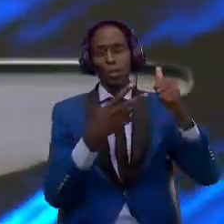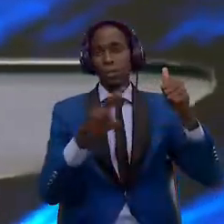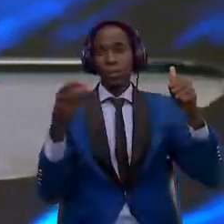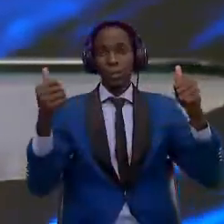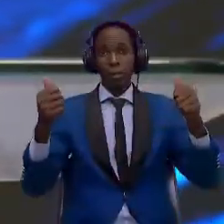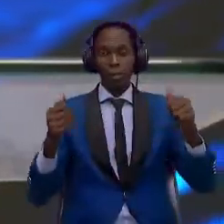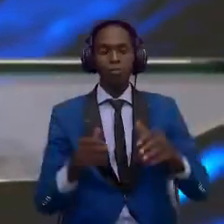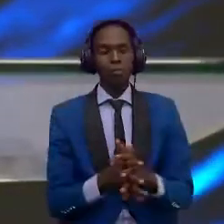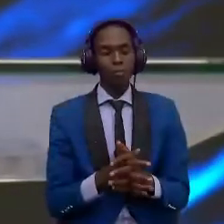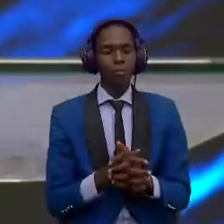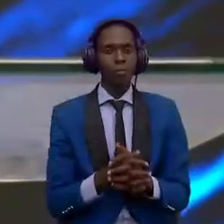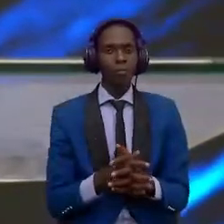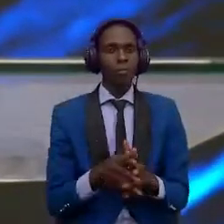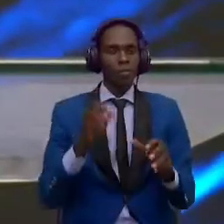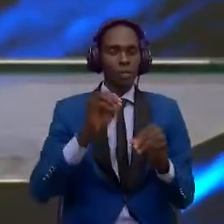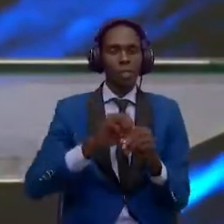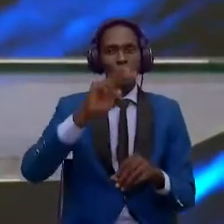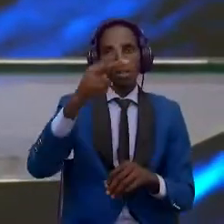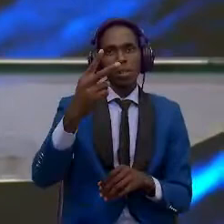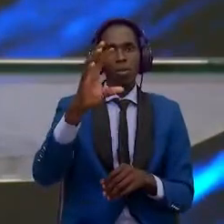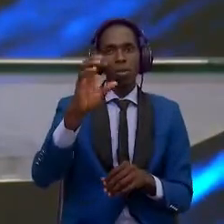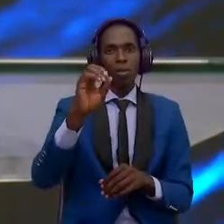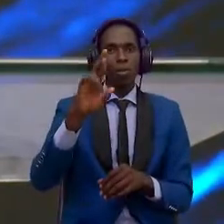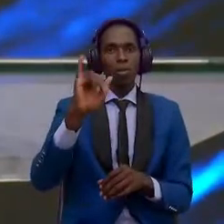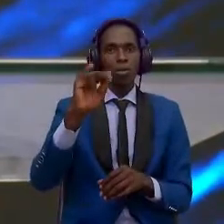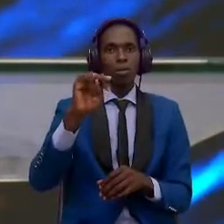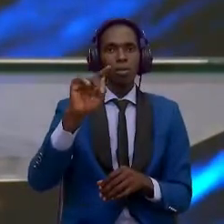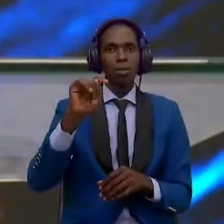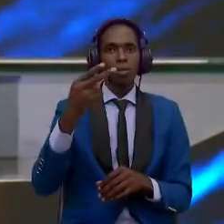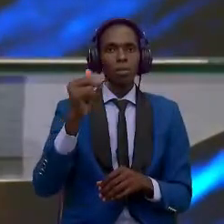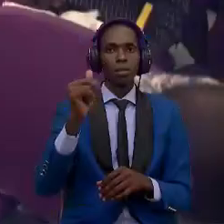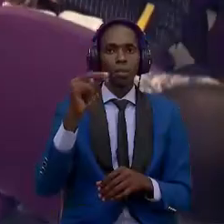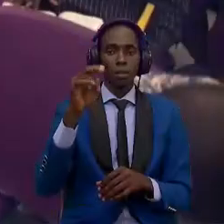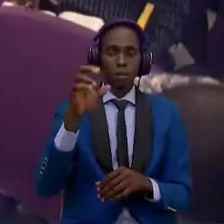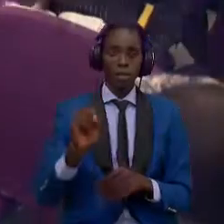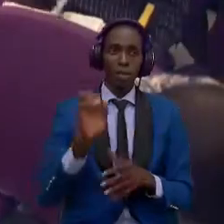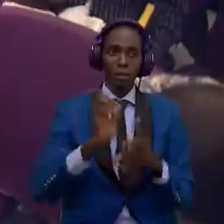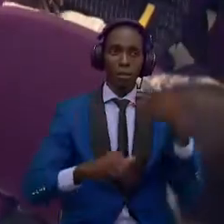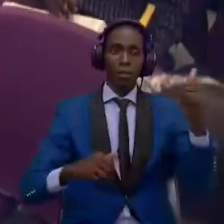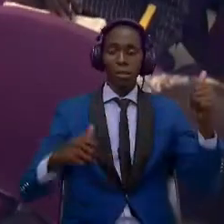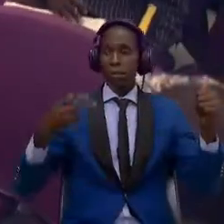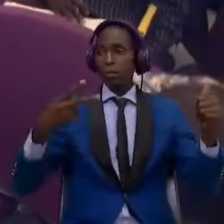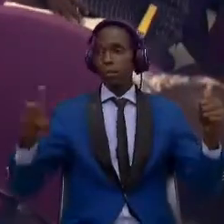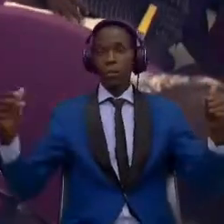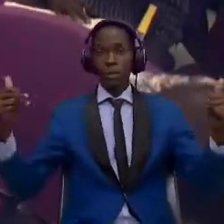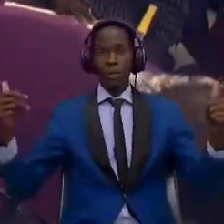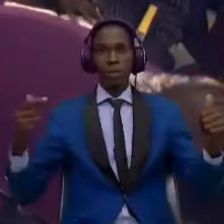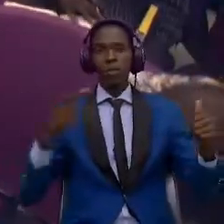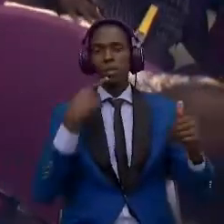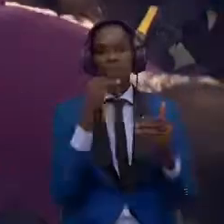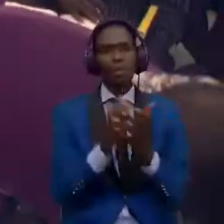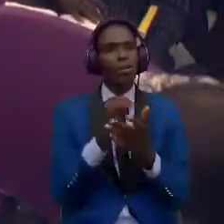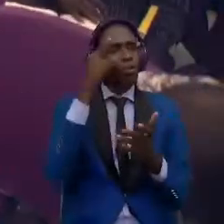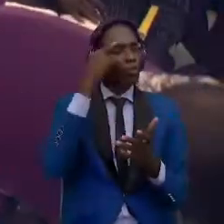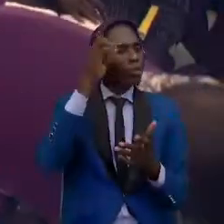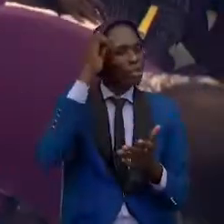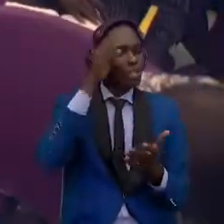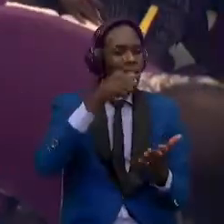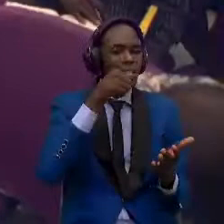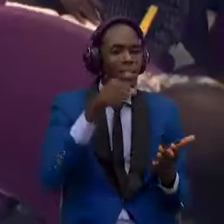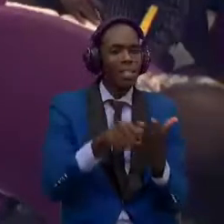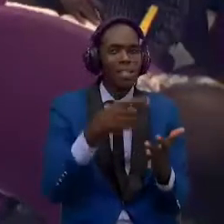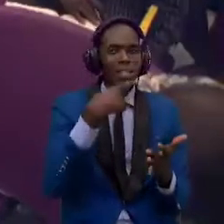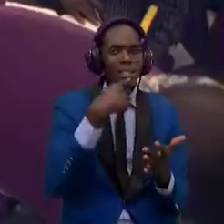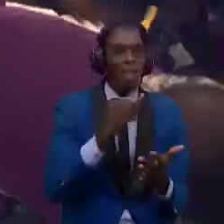situation now. Look at 2 Corinthians chapter 10, verse 10. For his letters, they say, I'm weighty. That's Paul